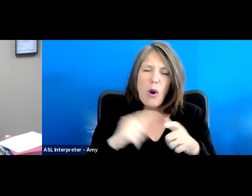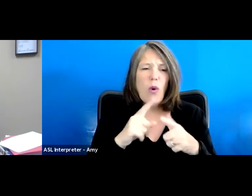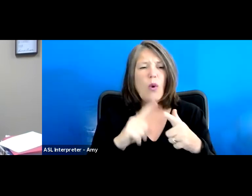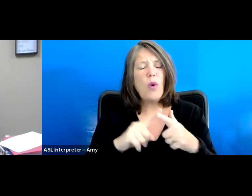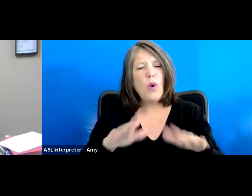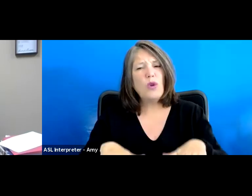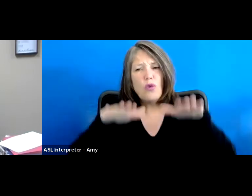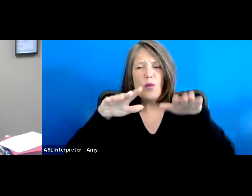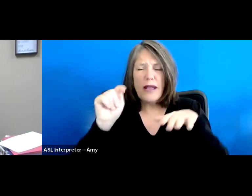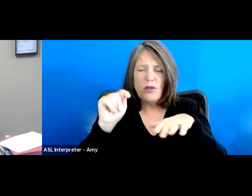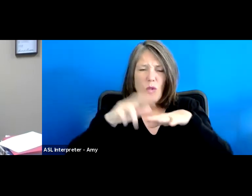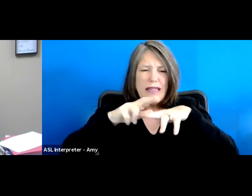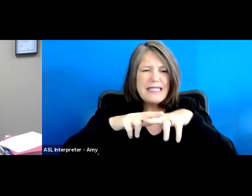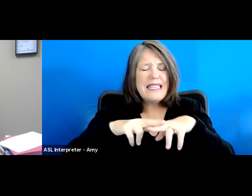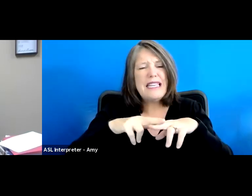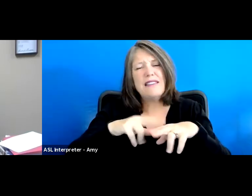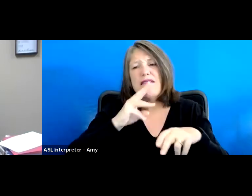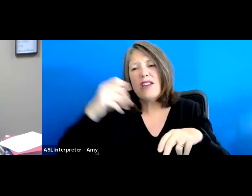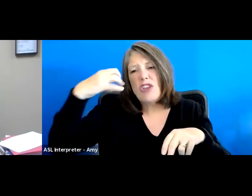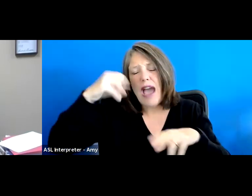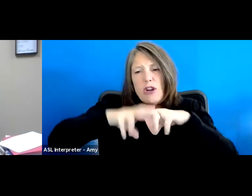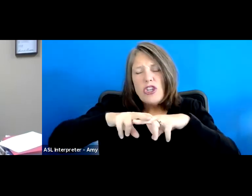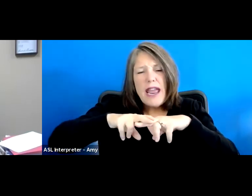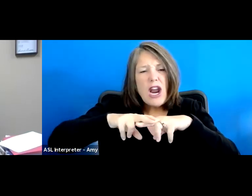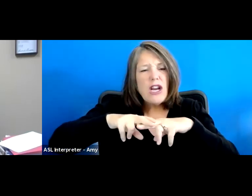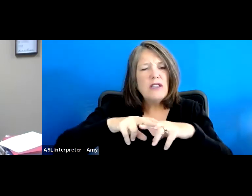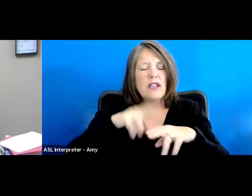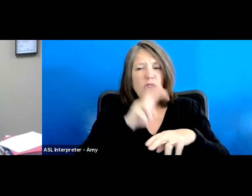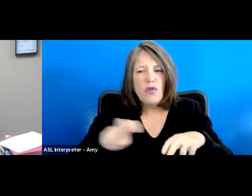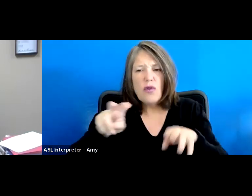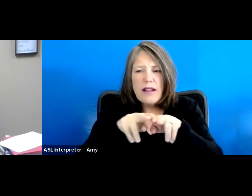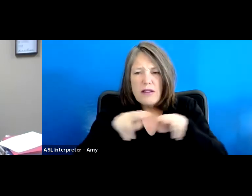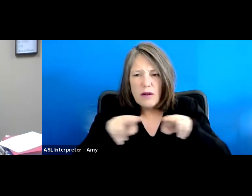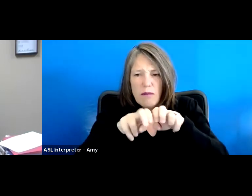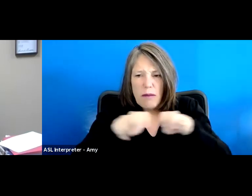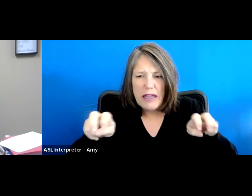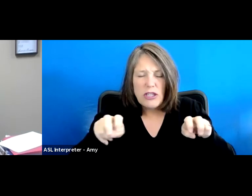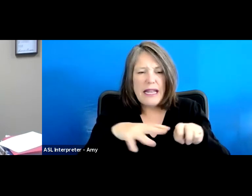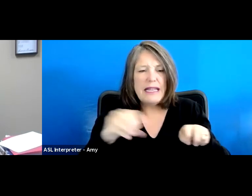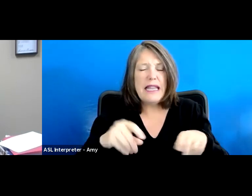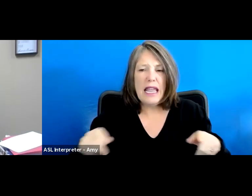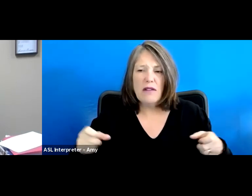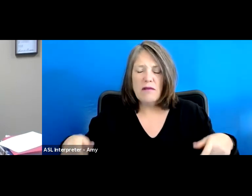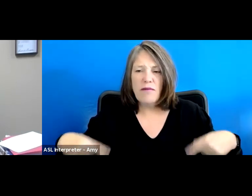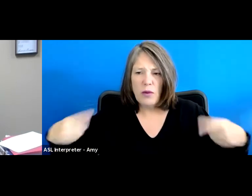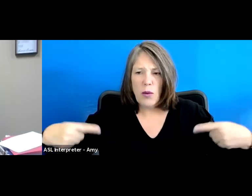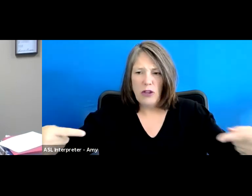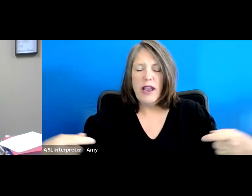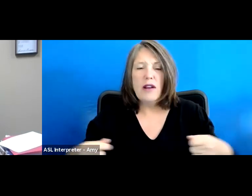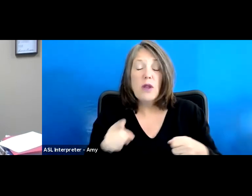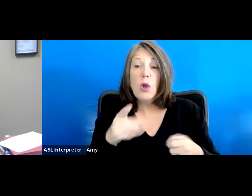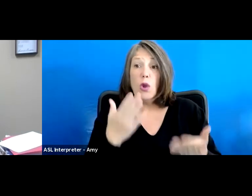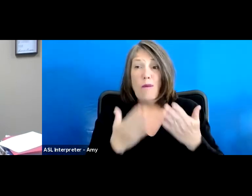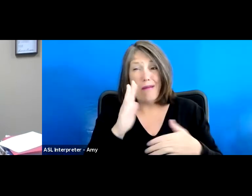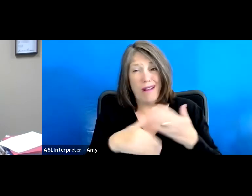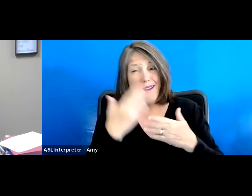toilet seats, shower chairs, transfer benches, and wheelchairs. You are all probably very